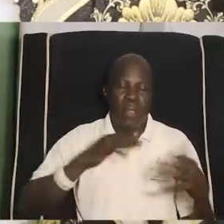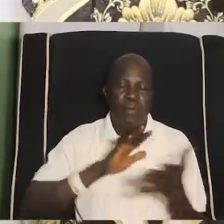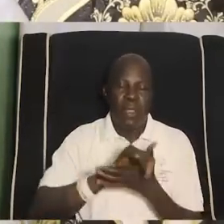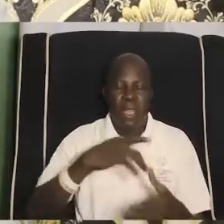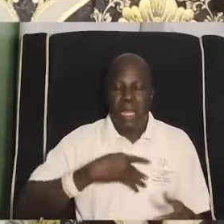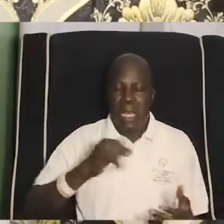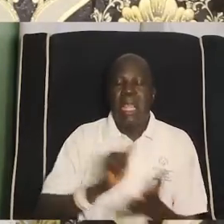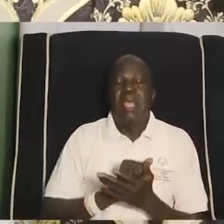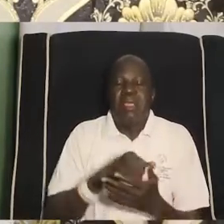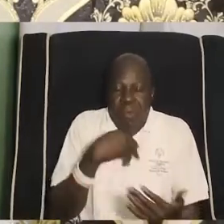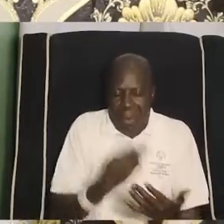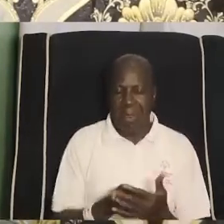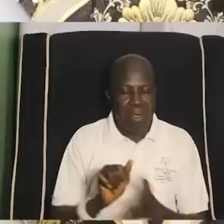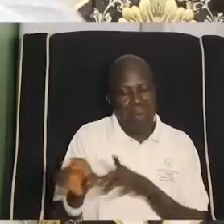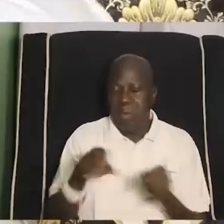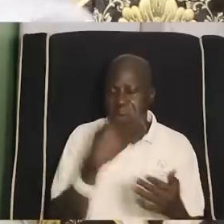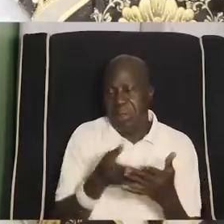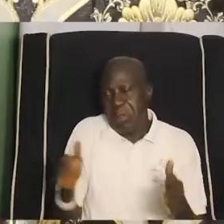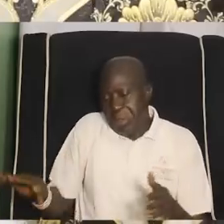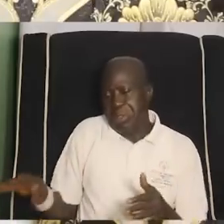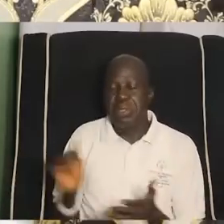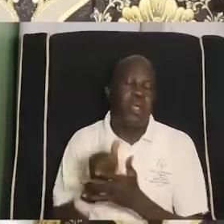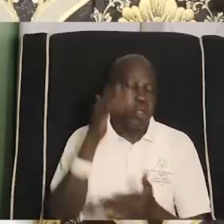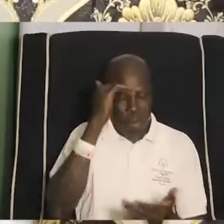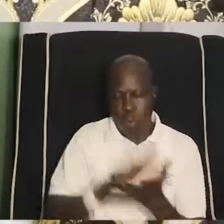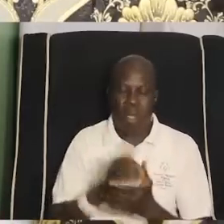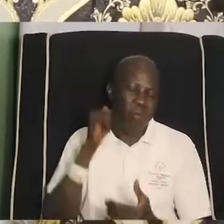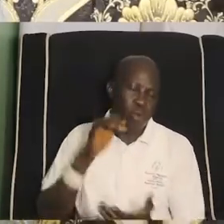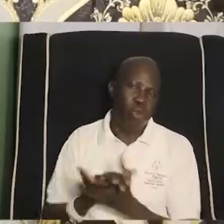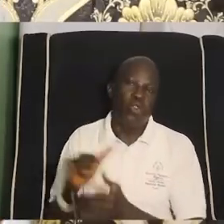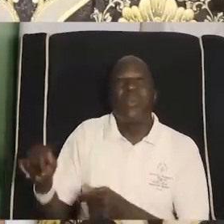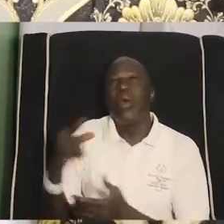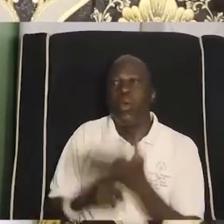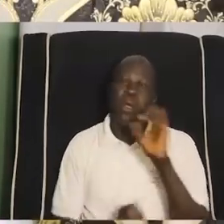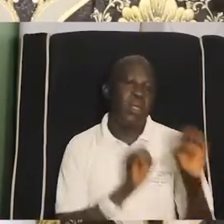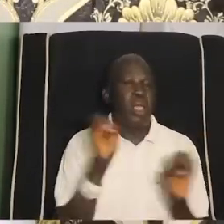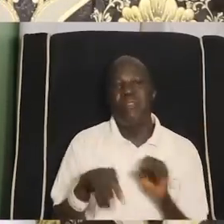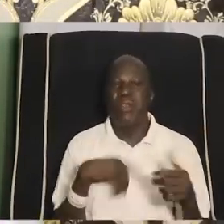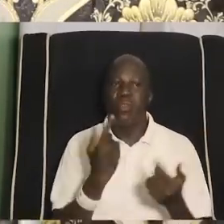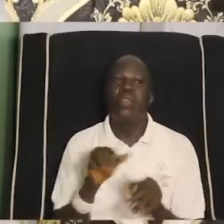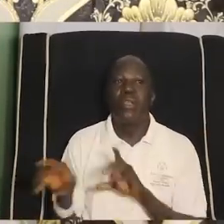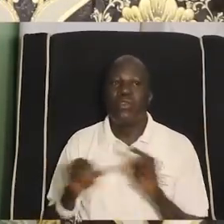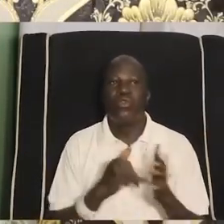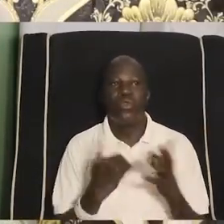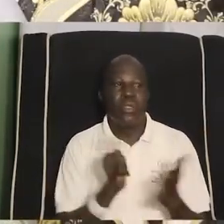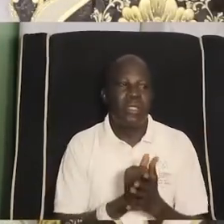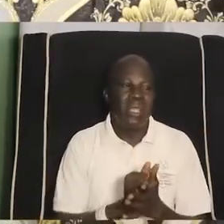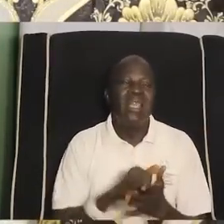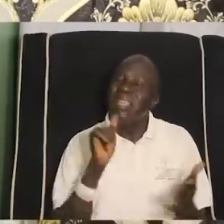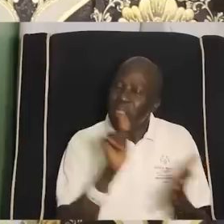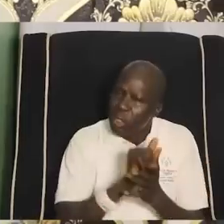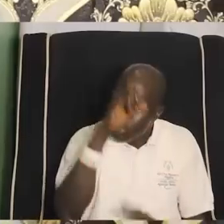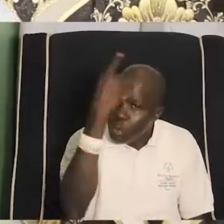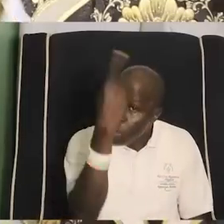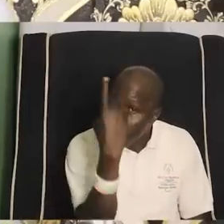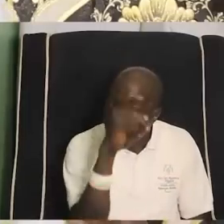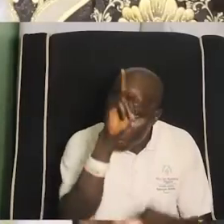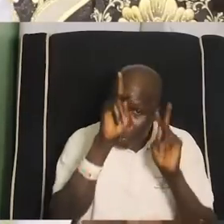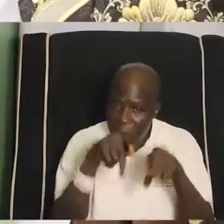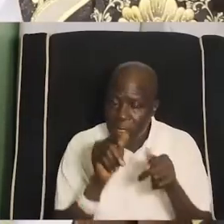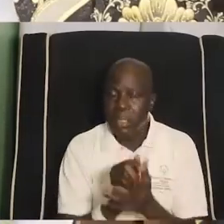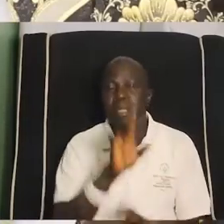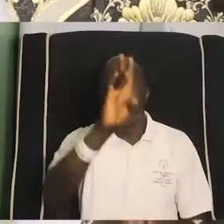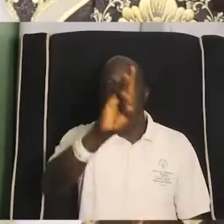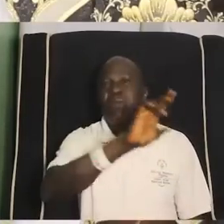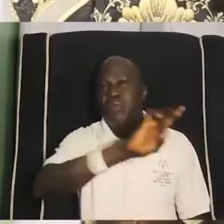like, o lè ṣe fọ́ máa. You can do for your children and your wife or your husband. Ẹ yóò o lè ṣe máa. Yes, you can do it as well. Ẹnìkan 700. But one person 700. Bá a